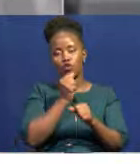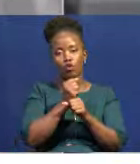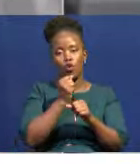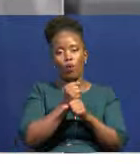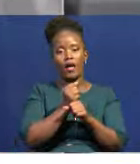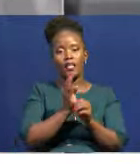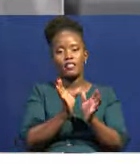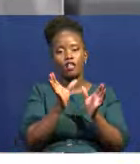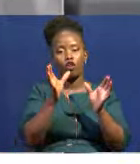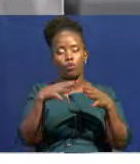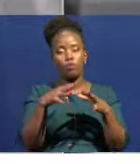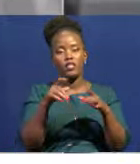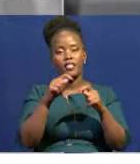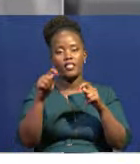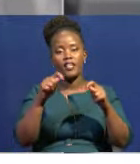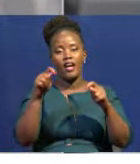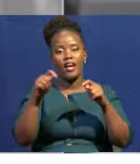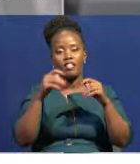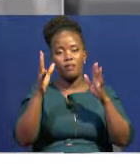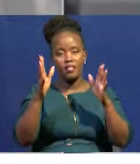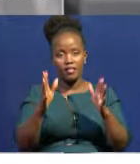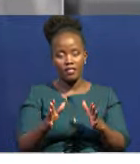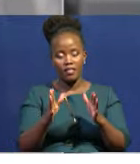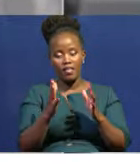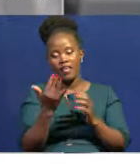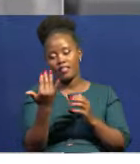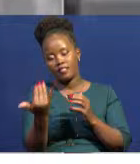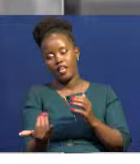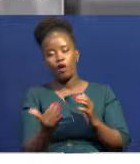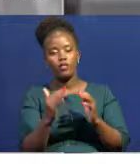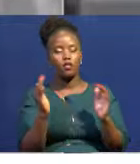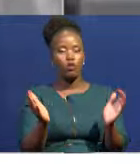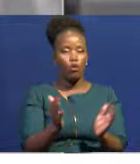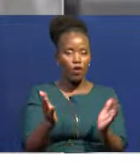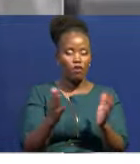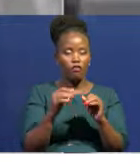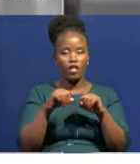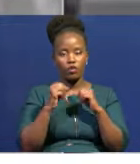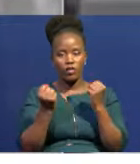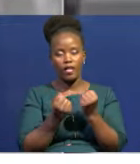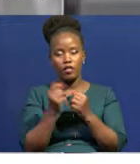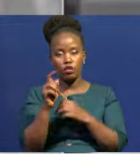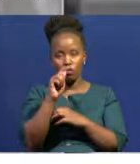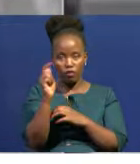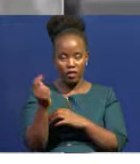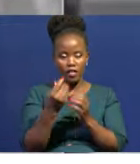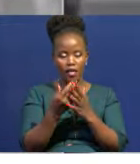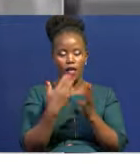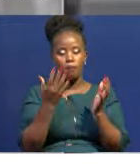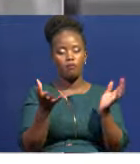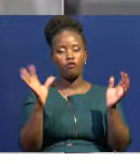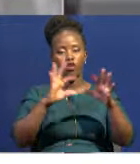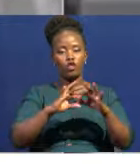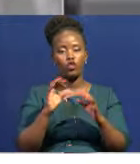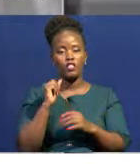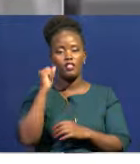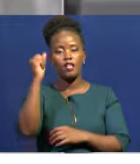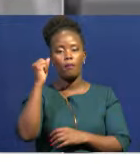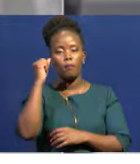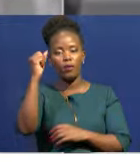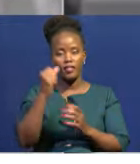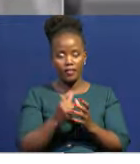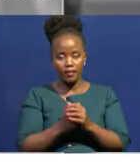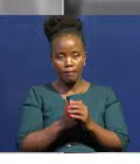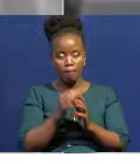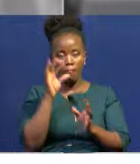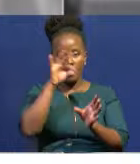Officer and Administrator at the Child Welfare Society of Kenya before entering politics. He was elected Mwala Member